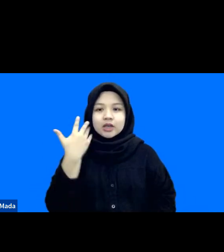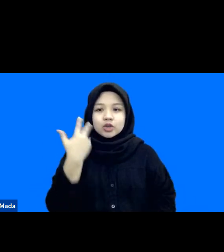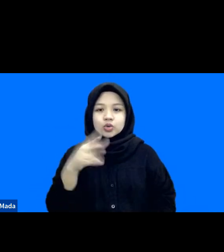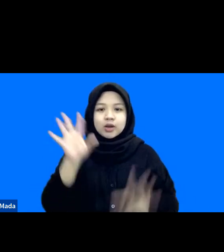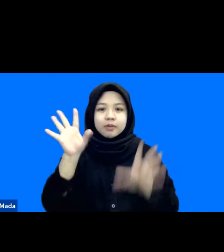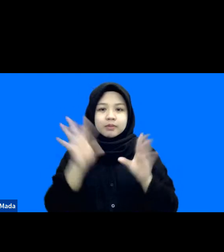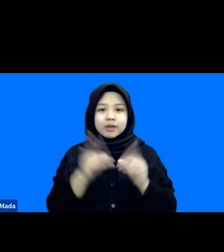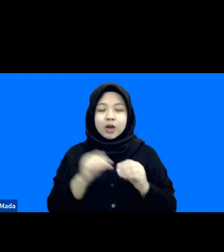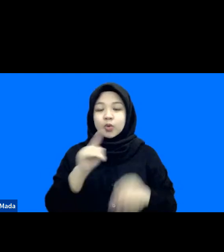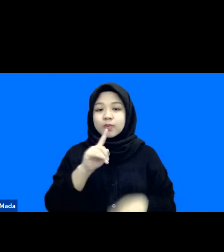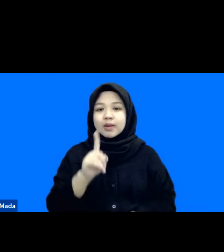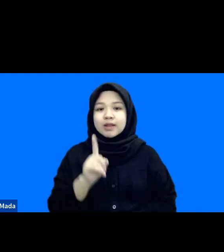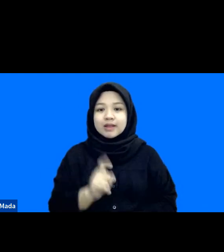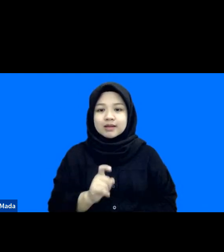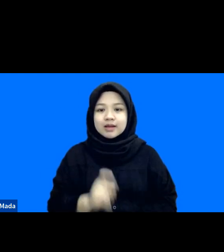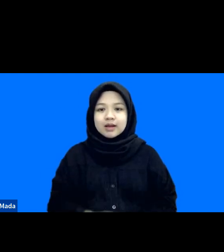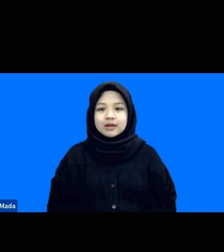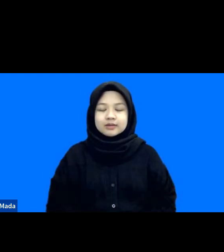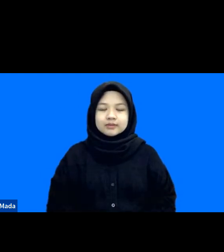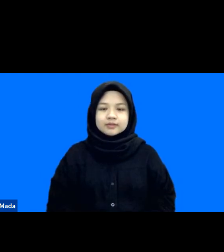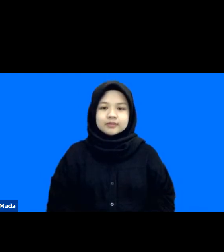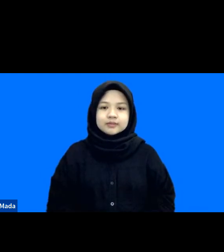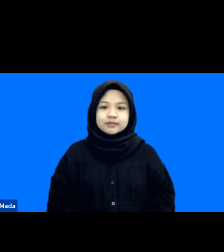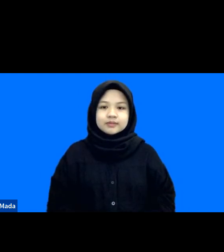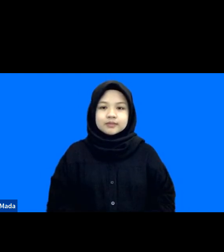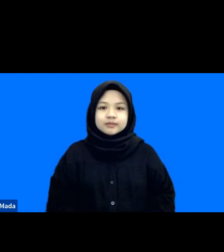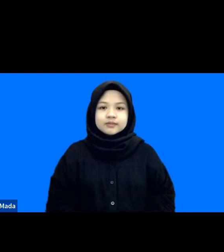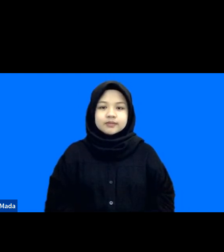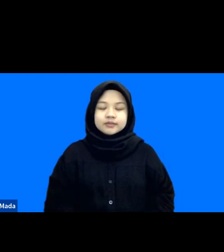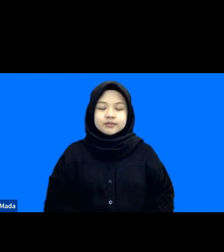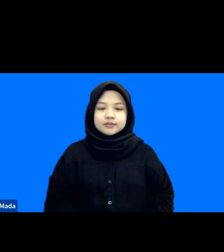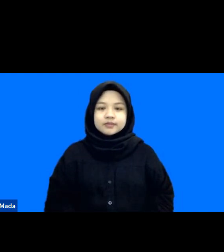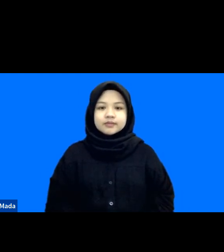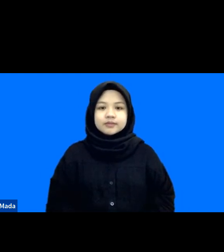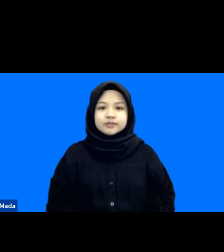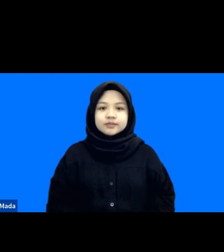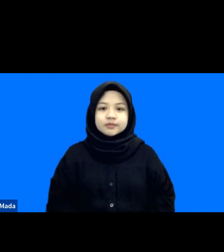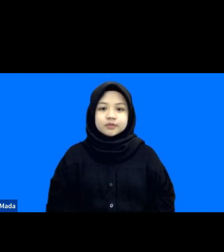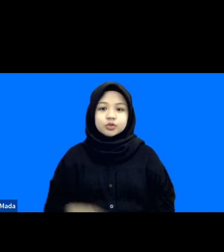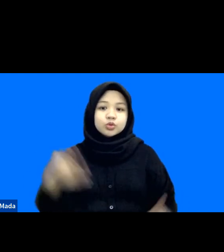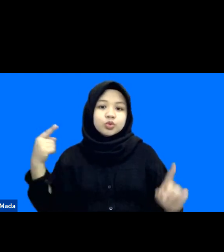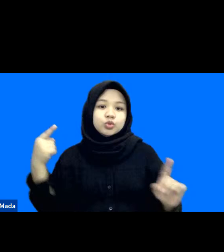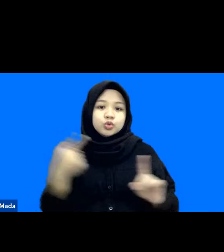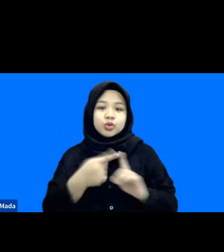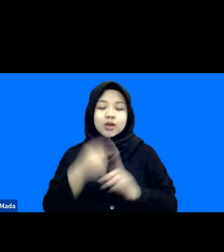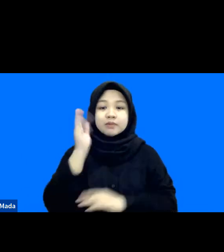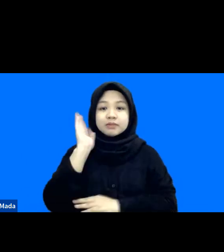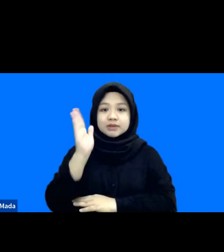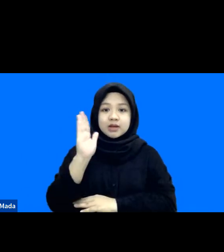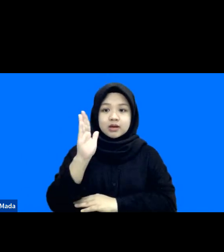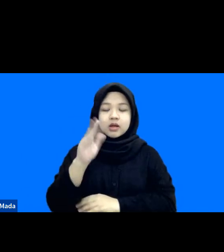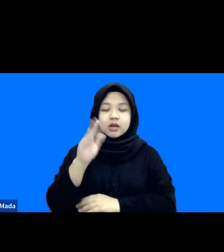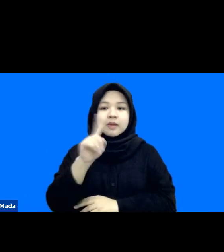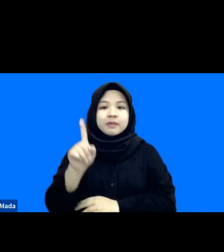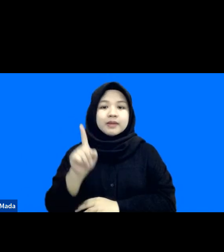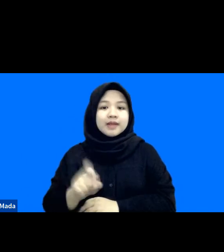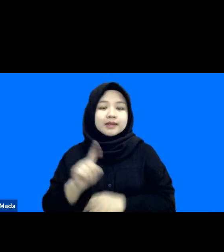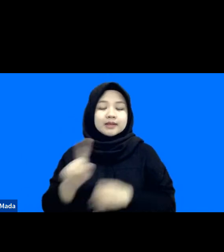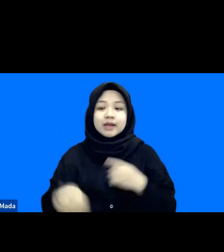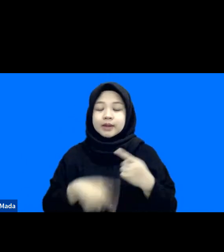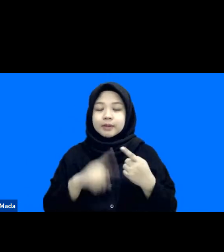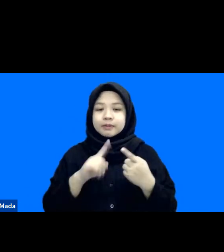directed to all of our speakers. So the first question is for Rachel